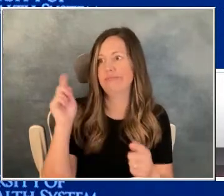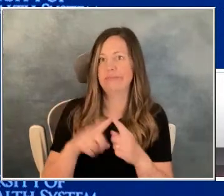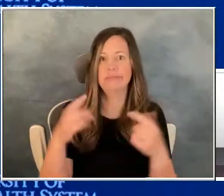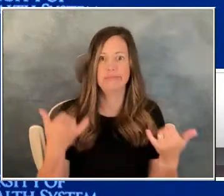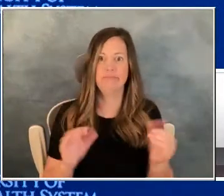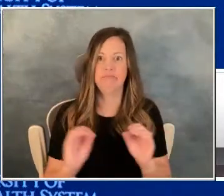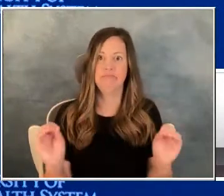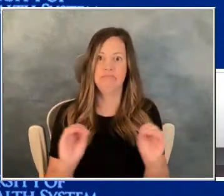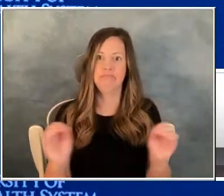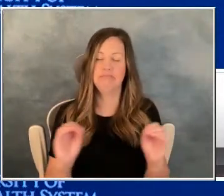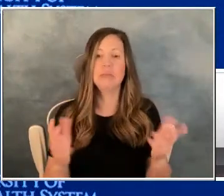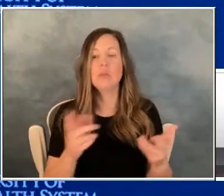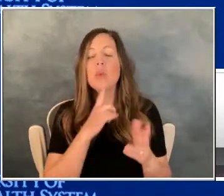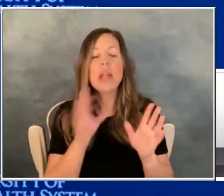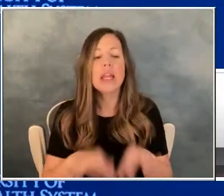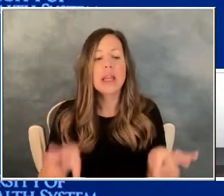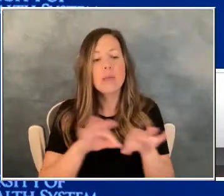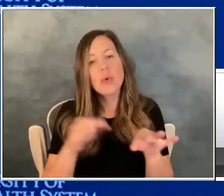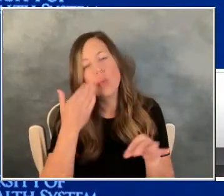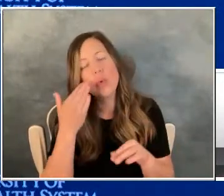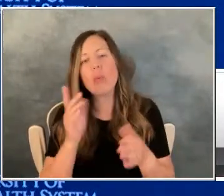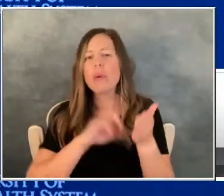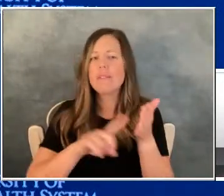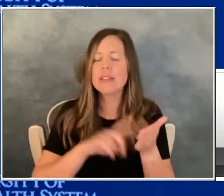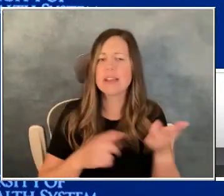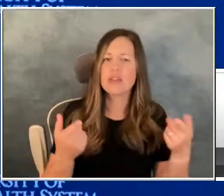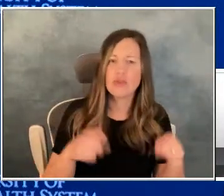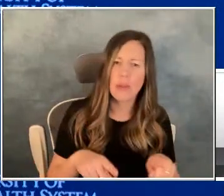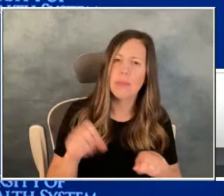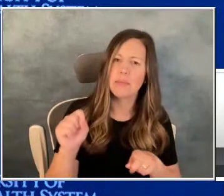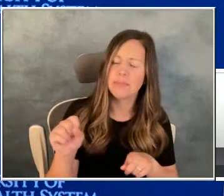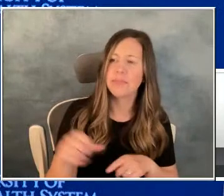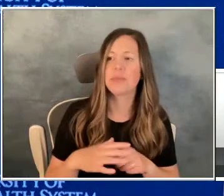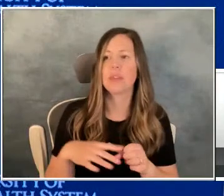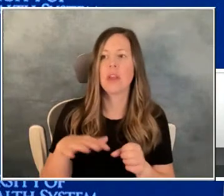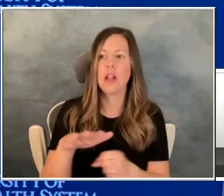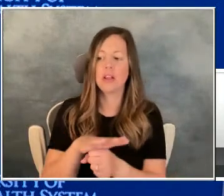to understand that there are investigations going on. There are local